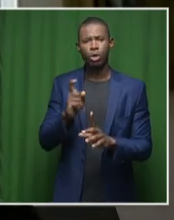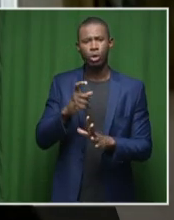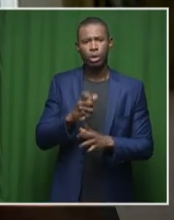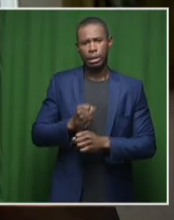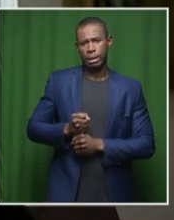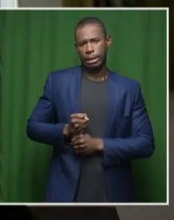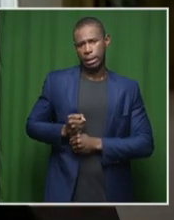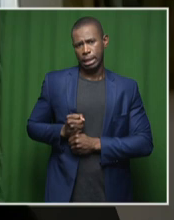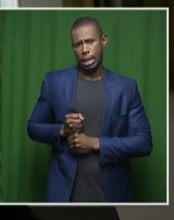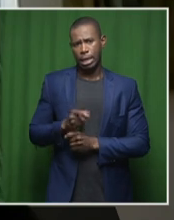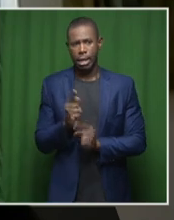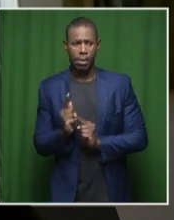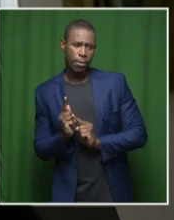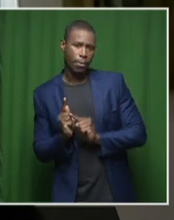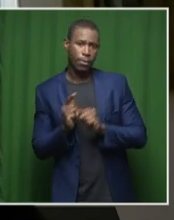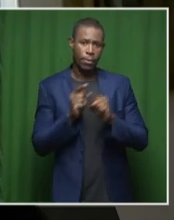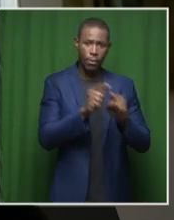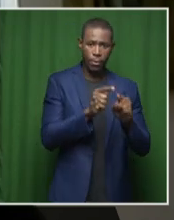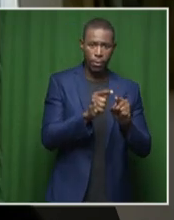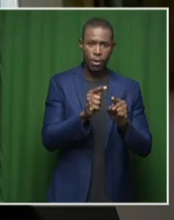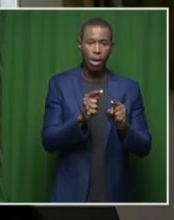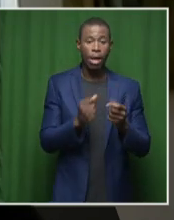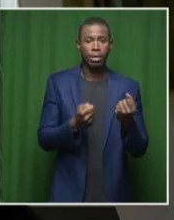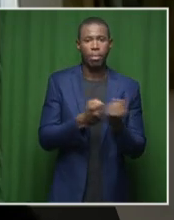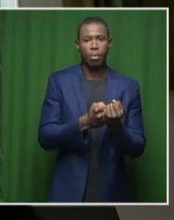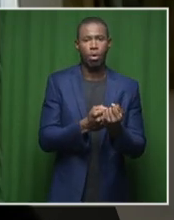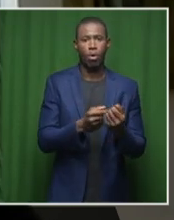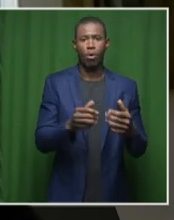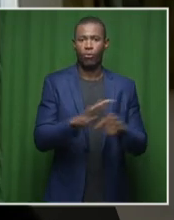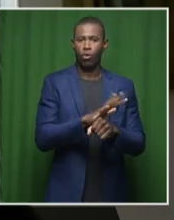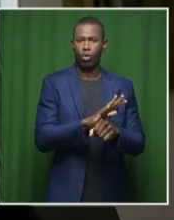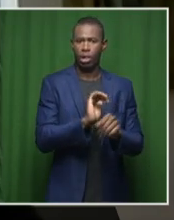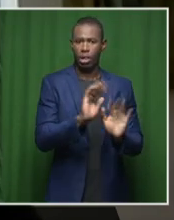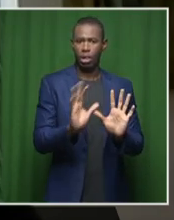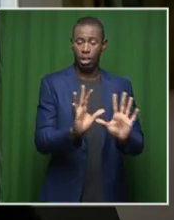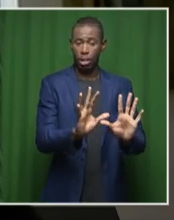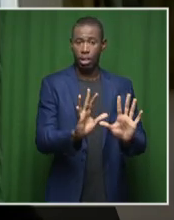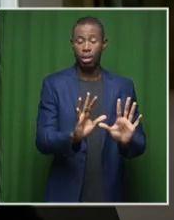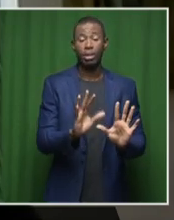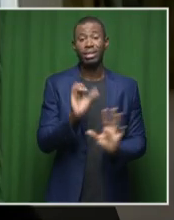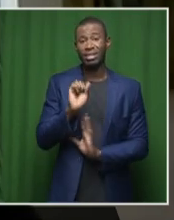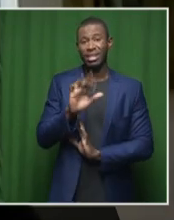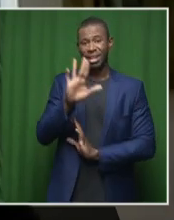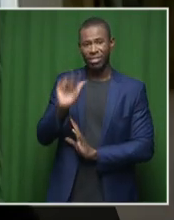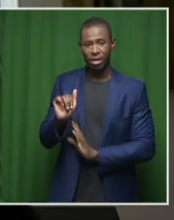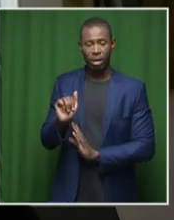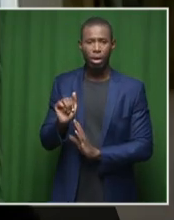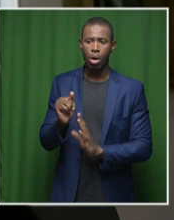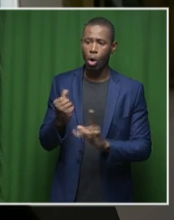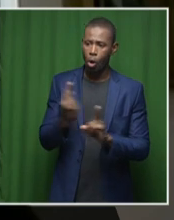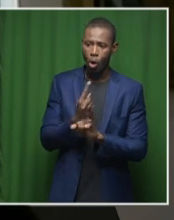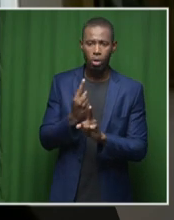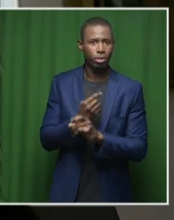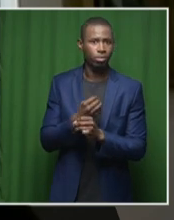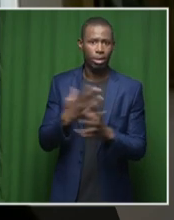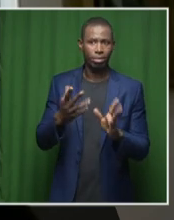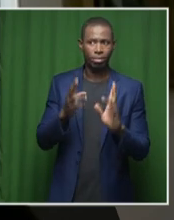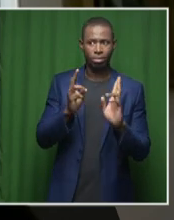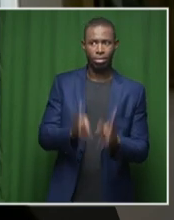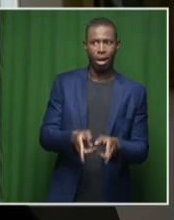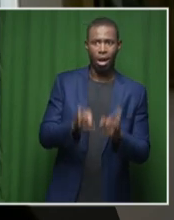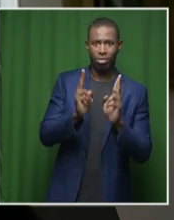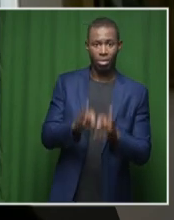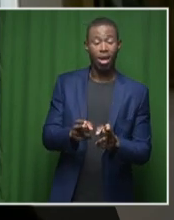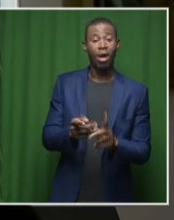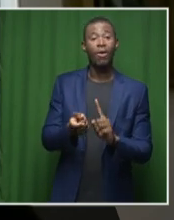flesh out the Defence Force in terms of numbers. South Africa has always been casualty adverse, and we see this from the